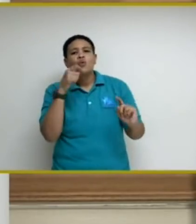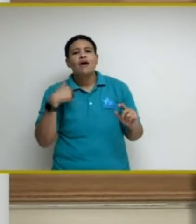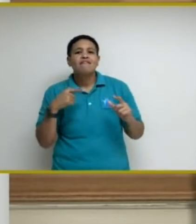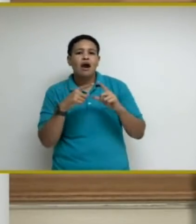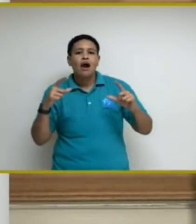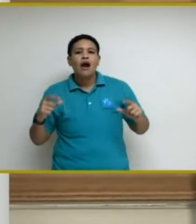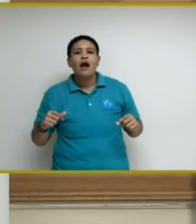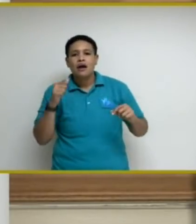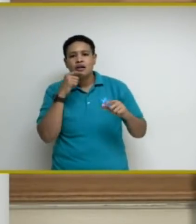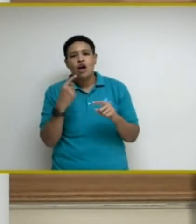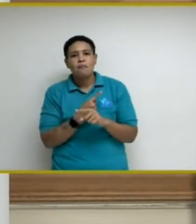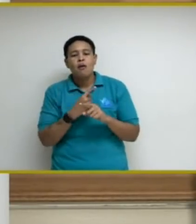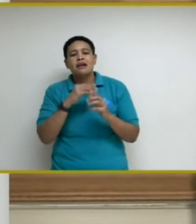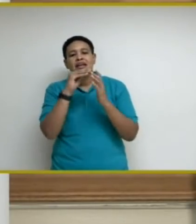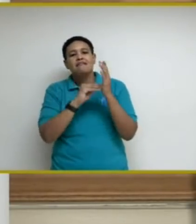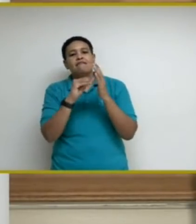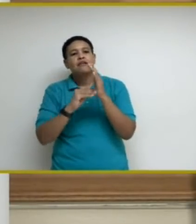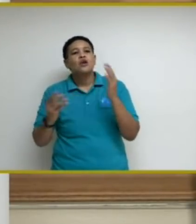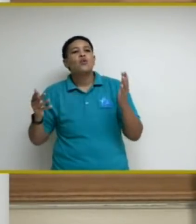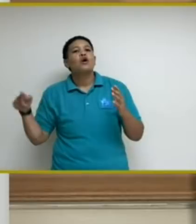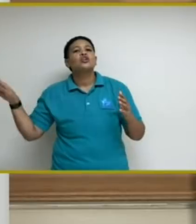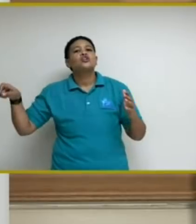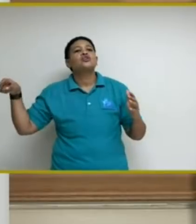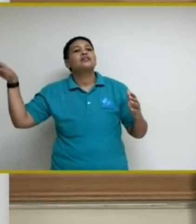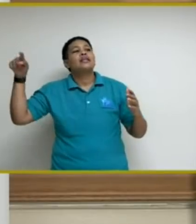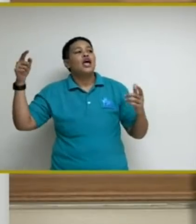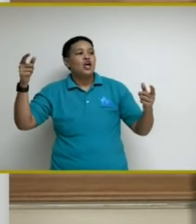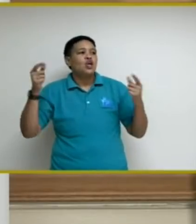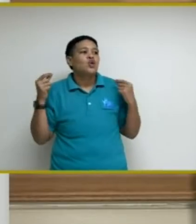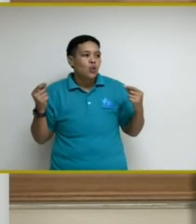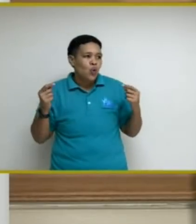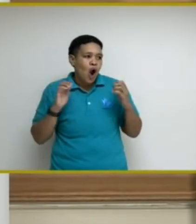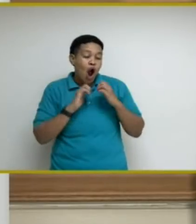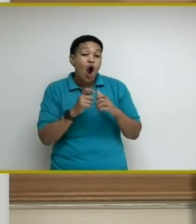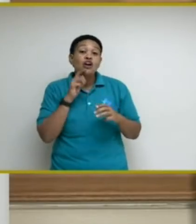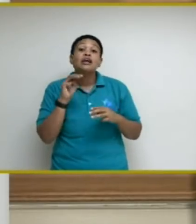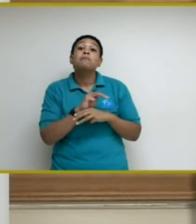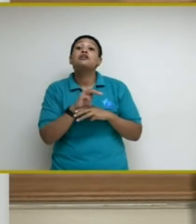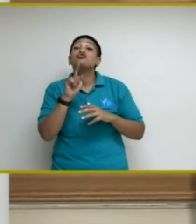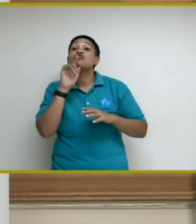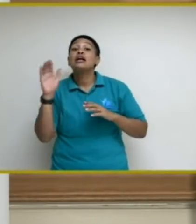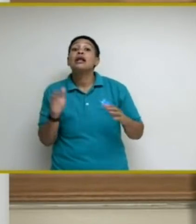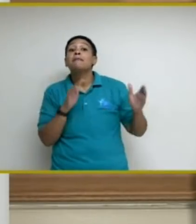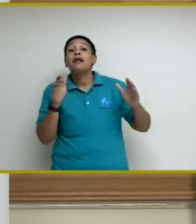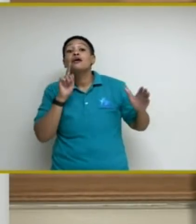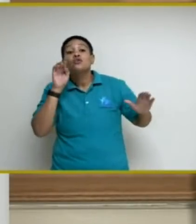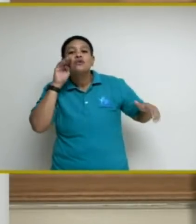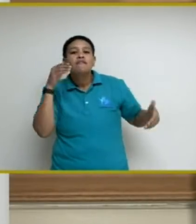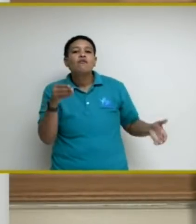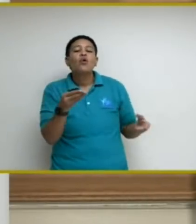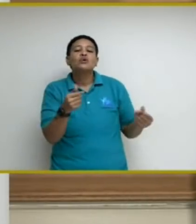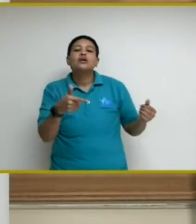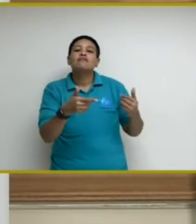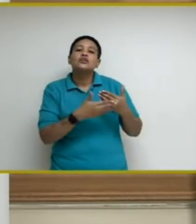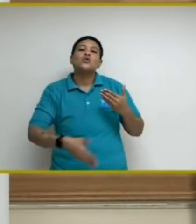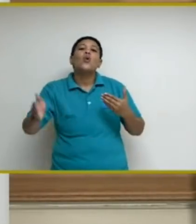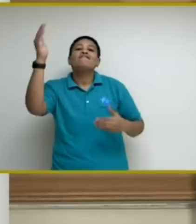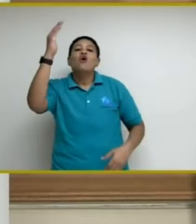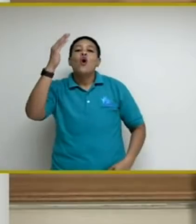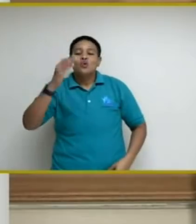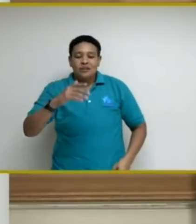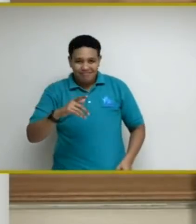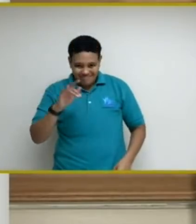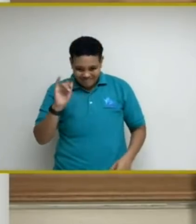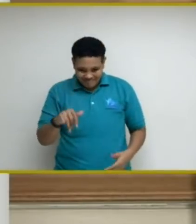are improperly filled out, what should they do? And how does the ministry plan to address this going forward?